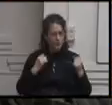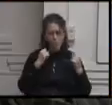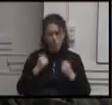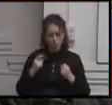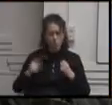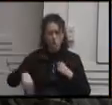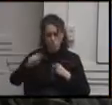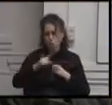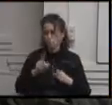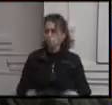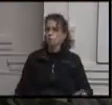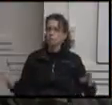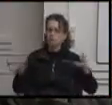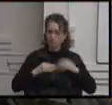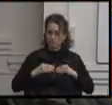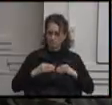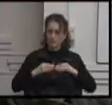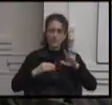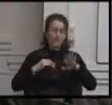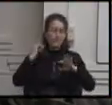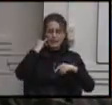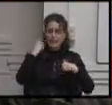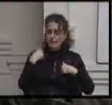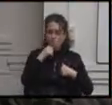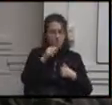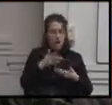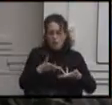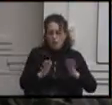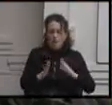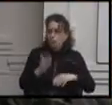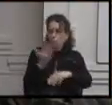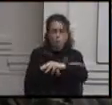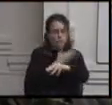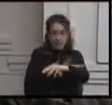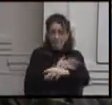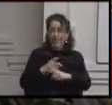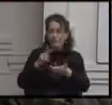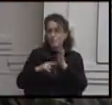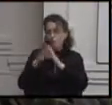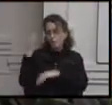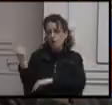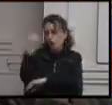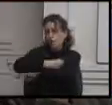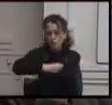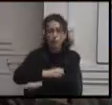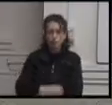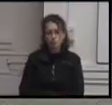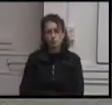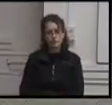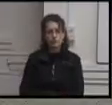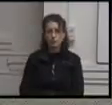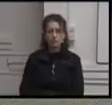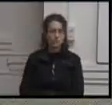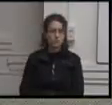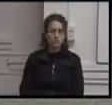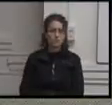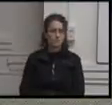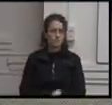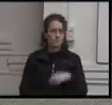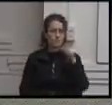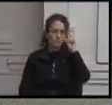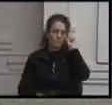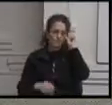could close it if we're not allowed to renovate it for $1.2 million. Thank you, Ms. Miller. Mr.